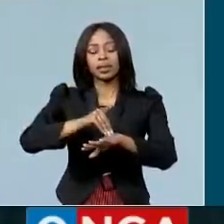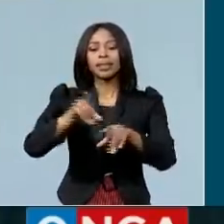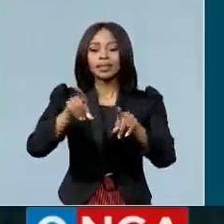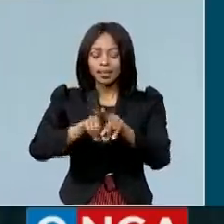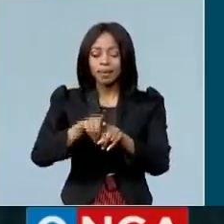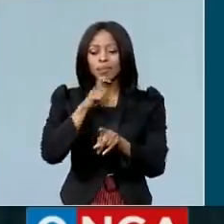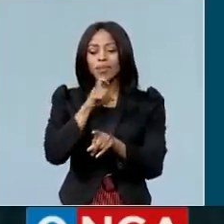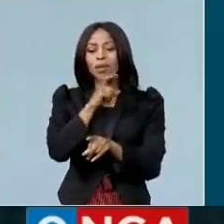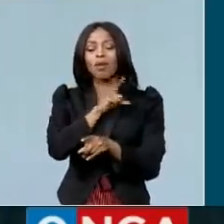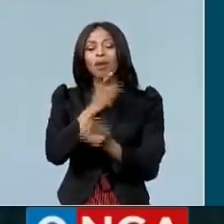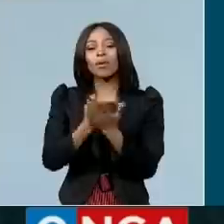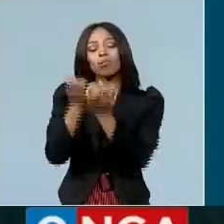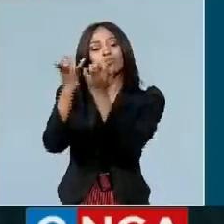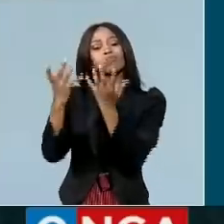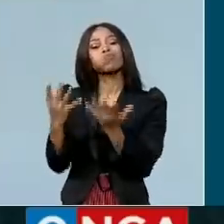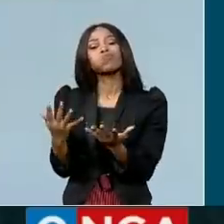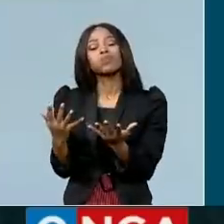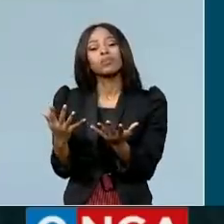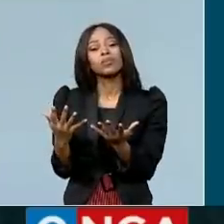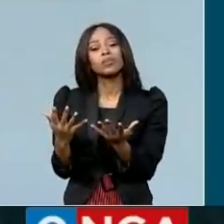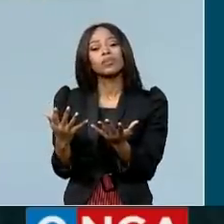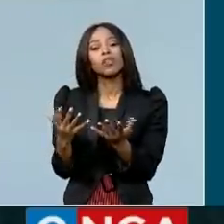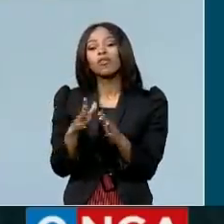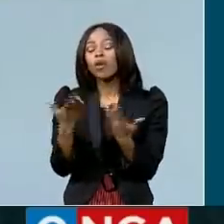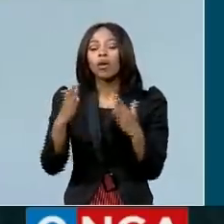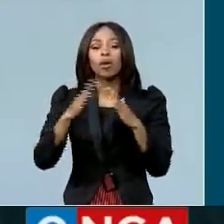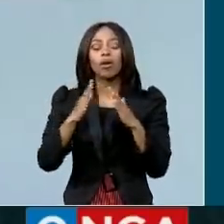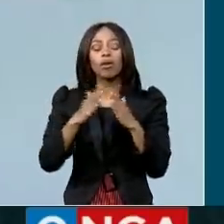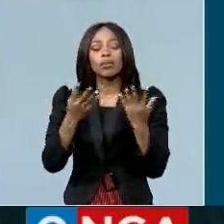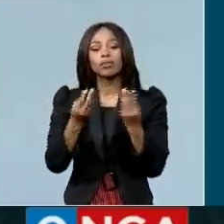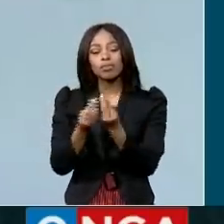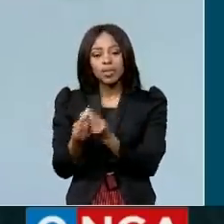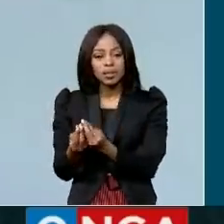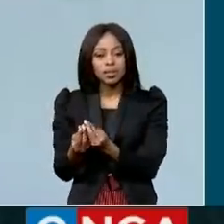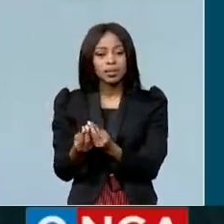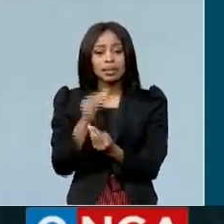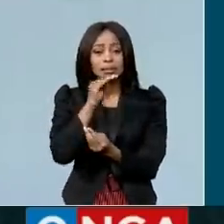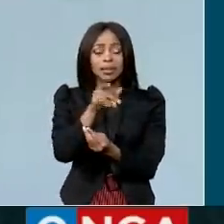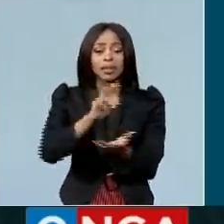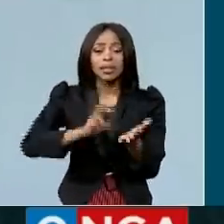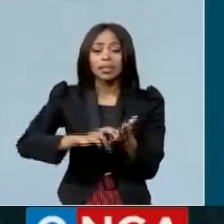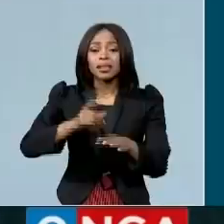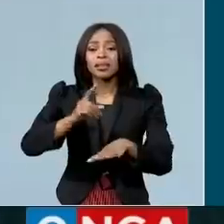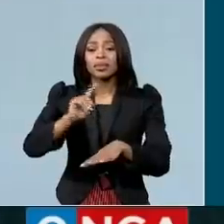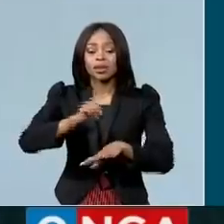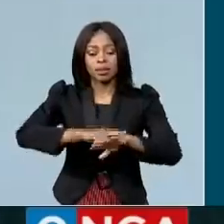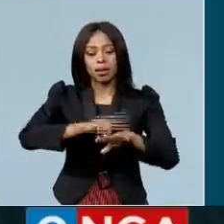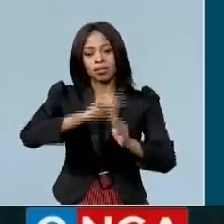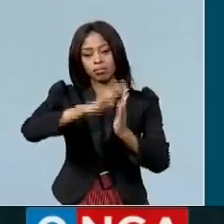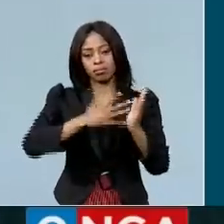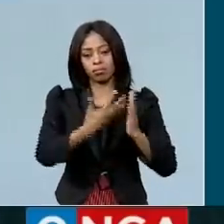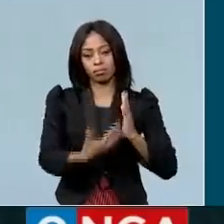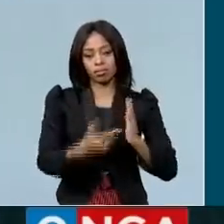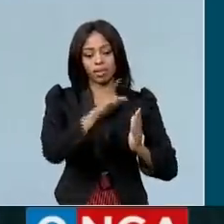then be used to budget for the COVID health response. And that, of course, needs certain time periods, which is why